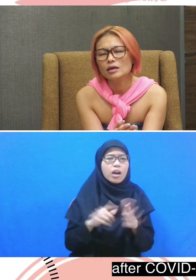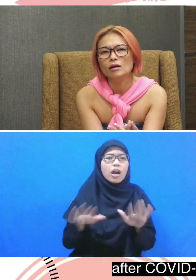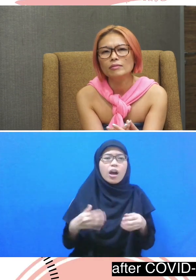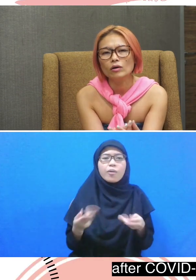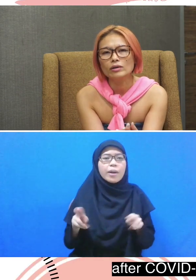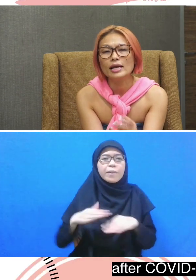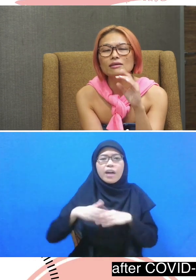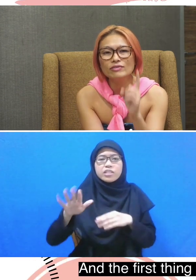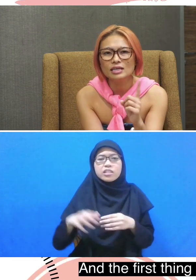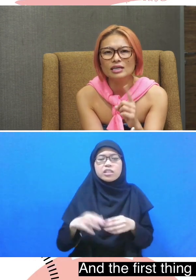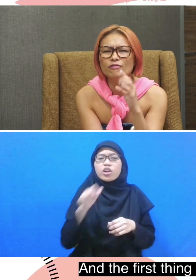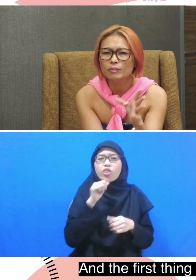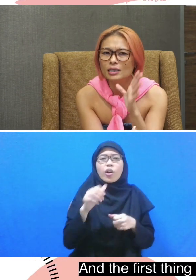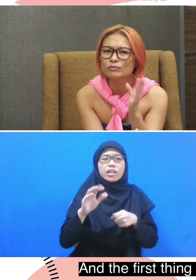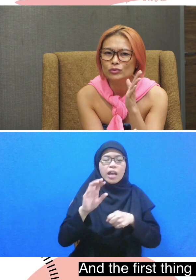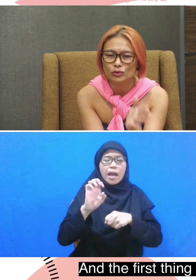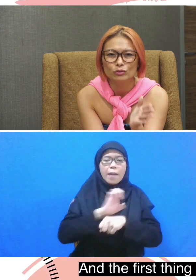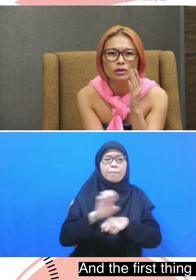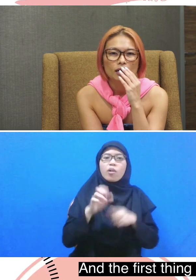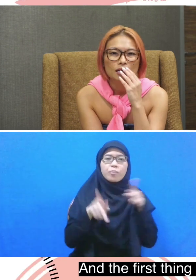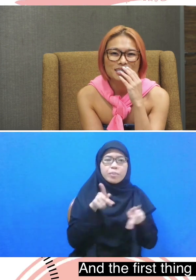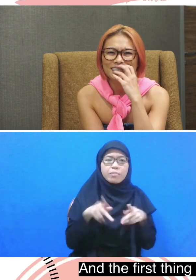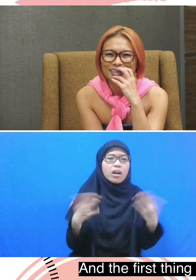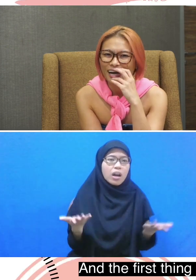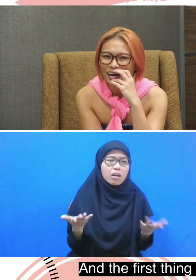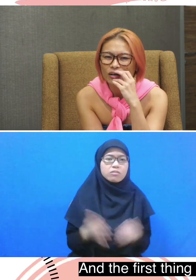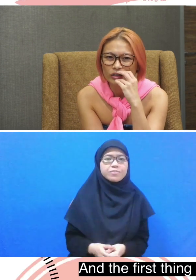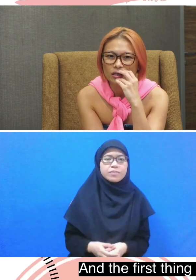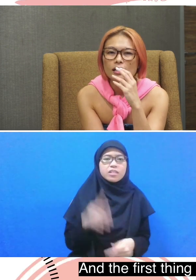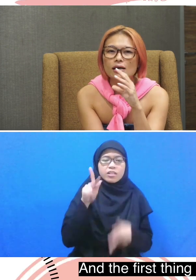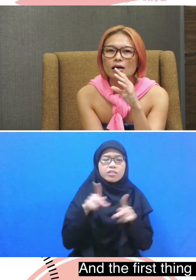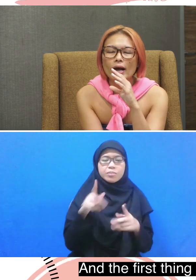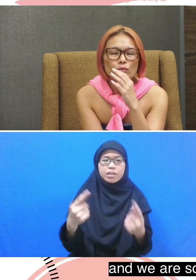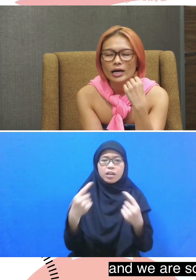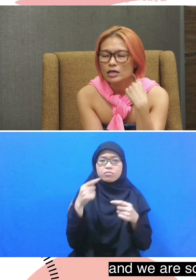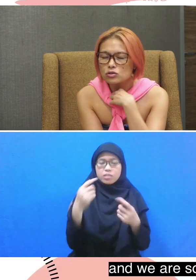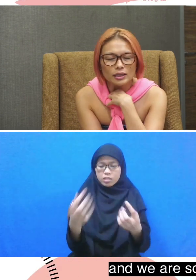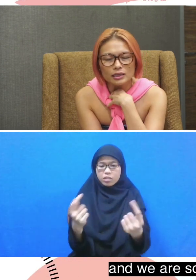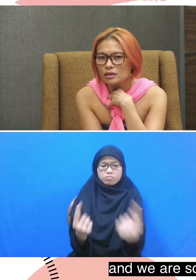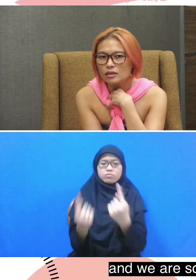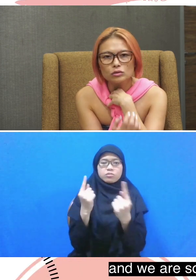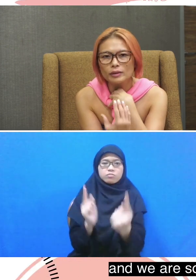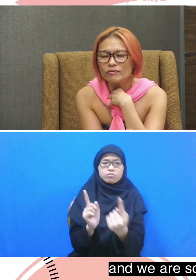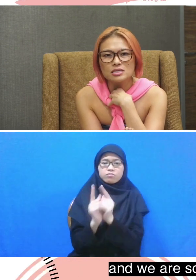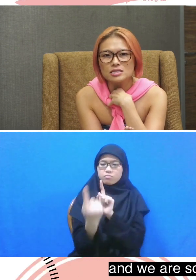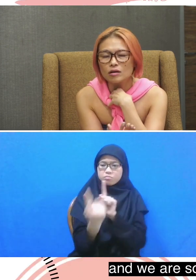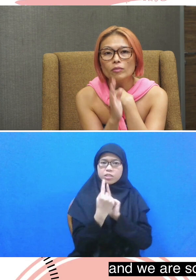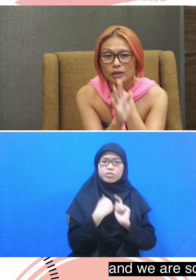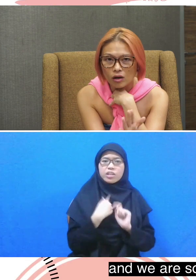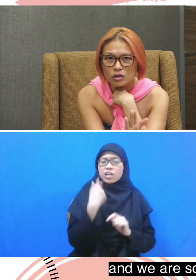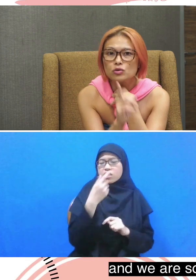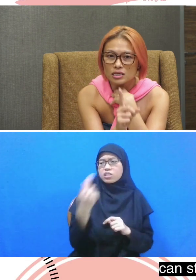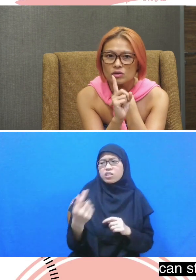unemployment and all that? And the first thing, if people come to you saying that they are hungry, and we are so lucky to be living in